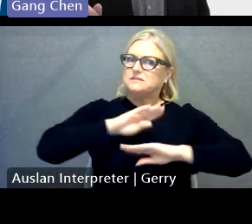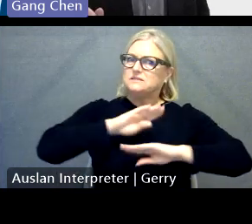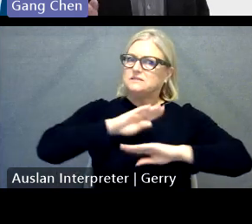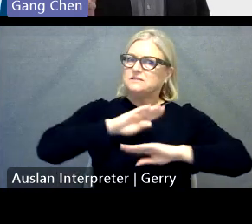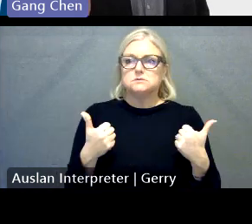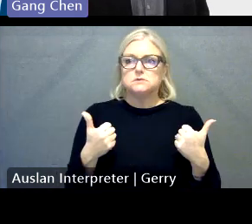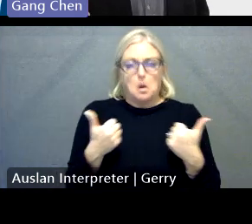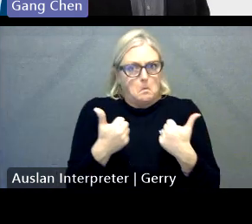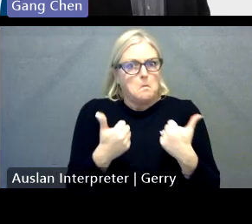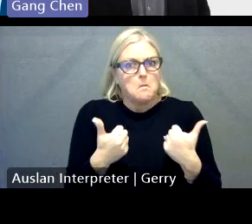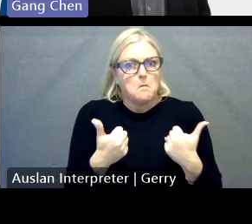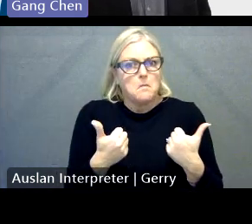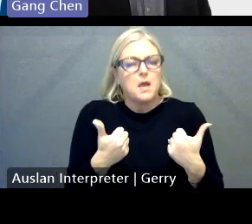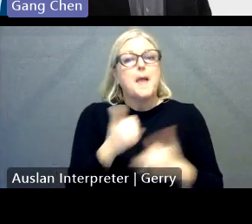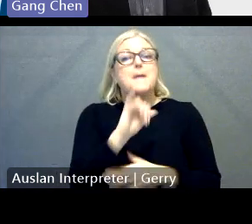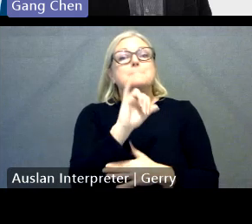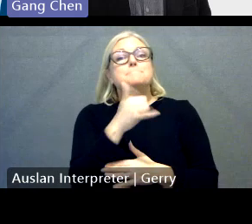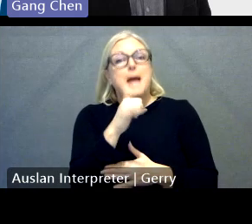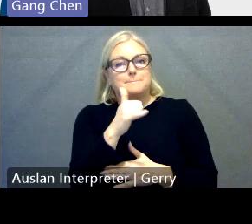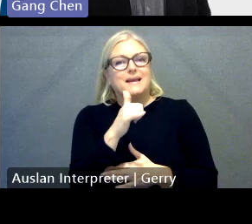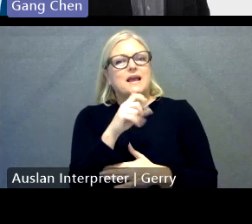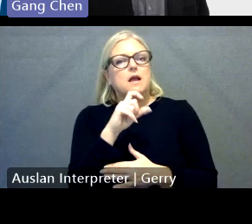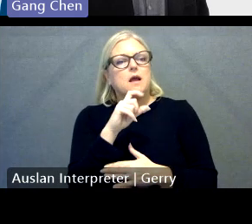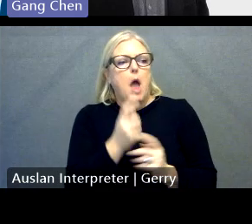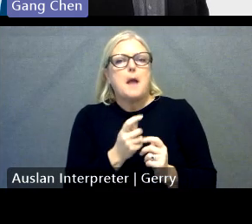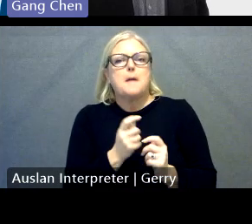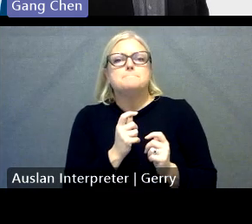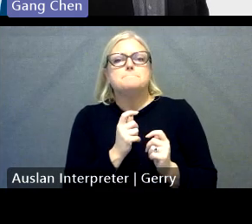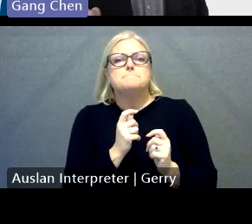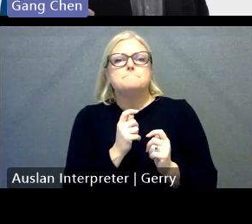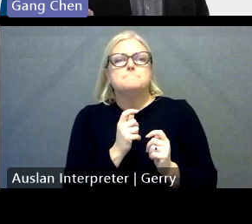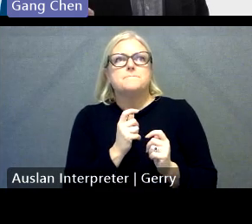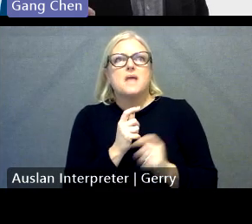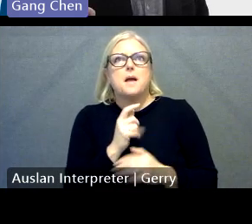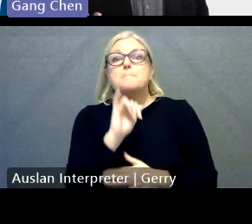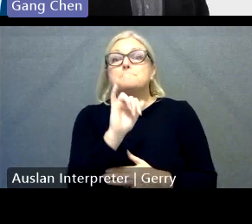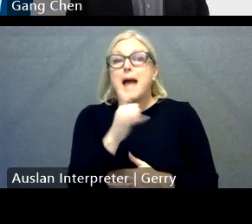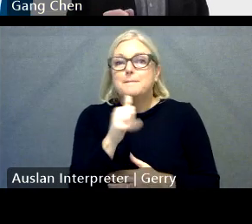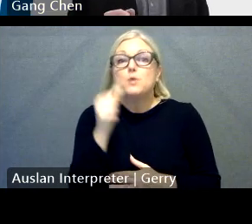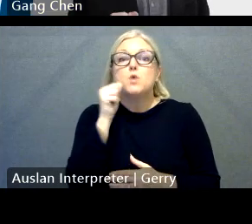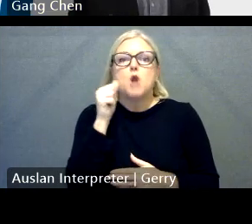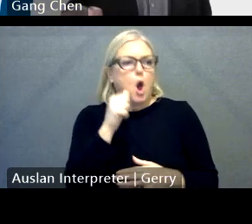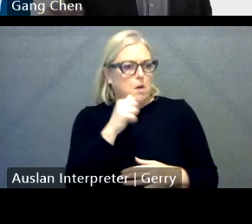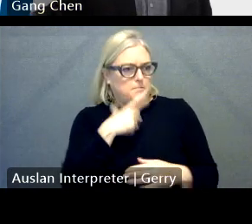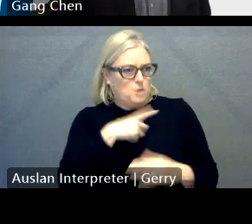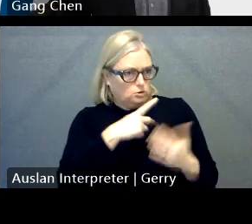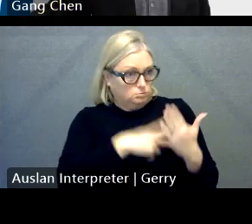be able to understand the impact on well-being from a particular intervention.